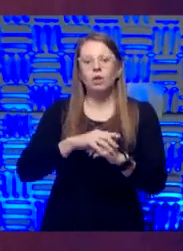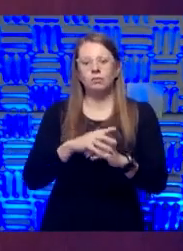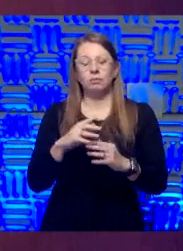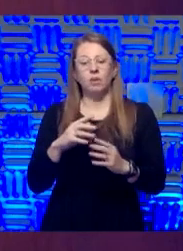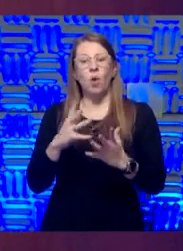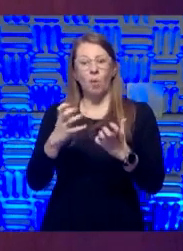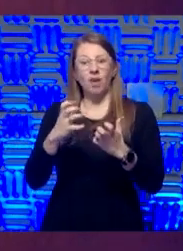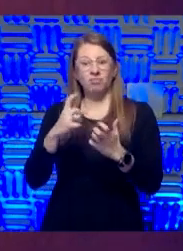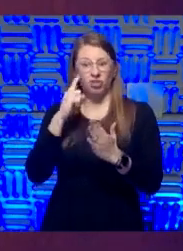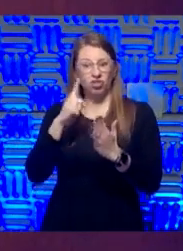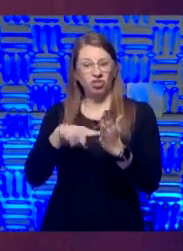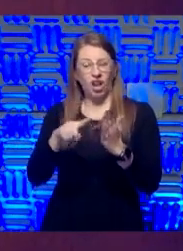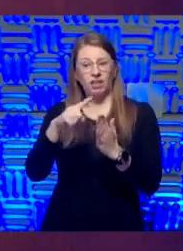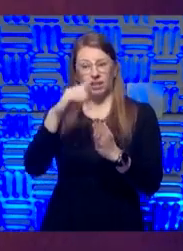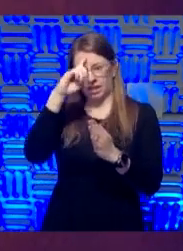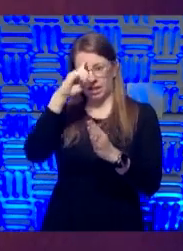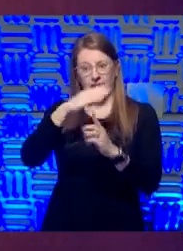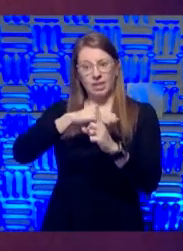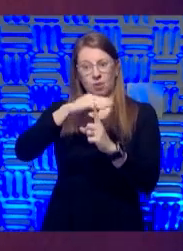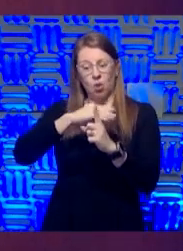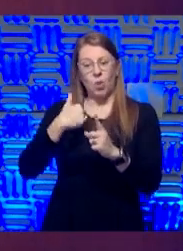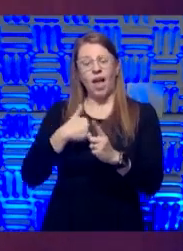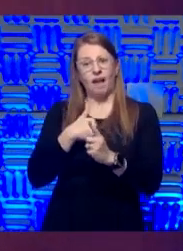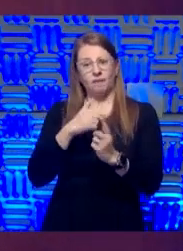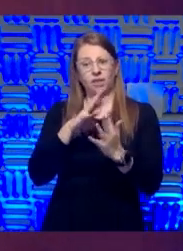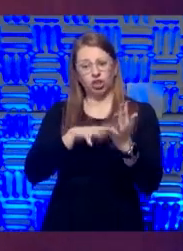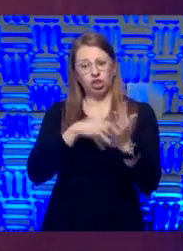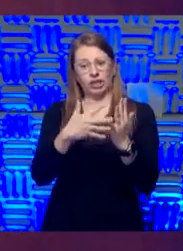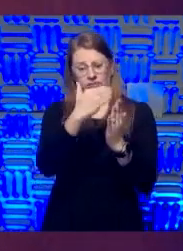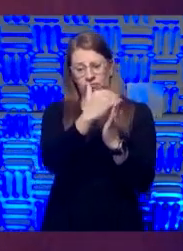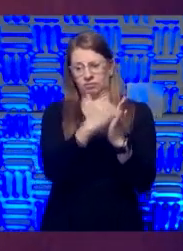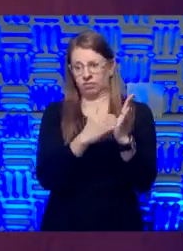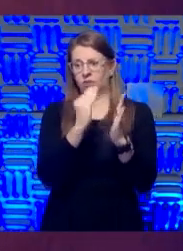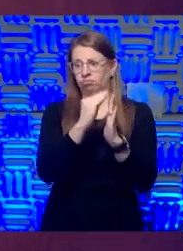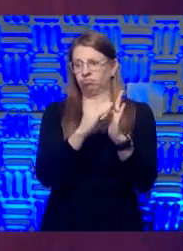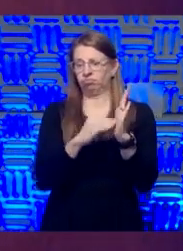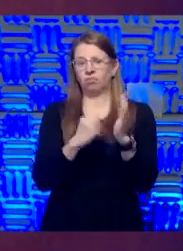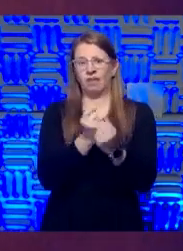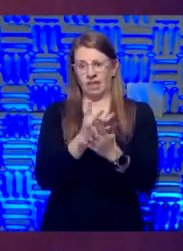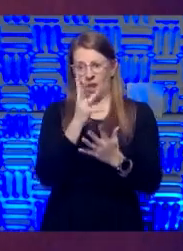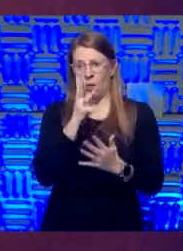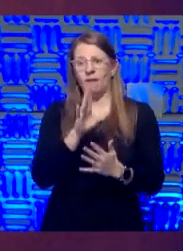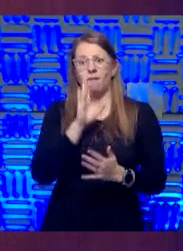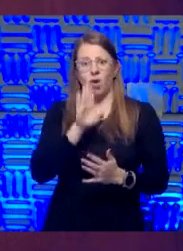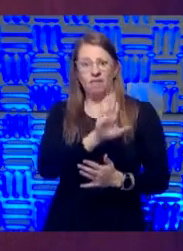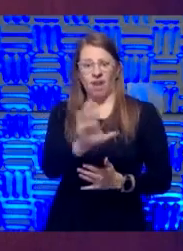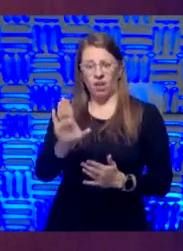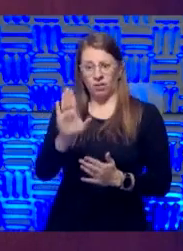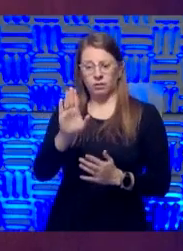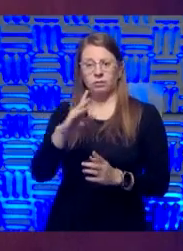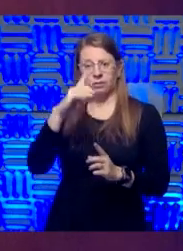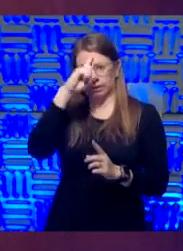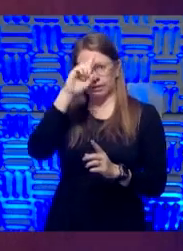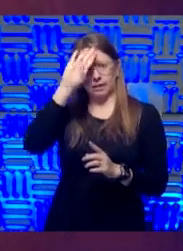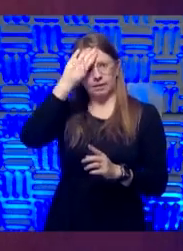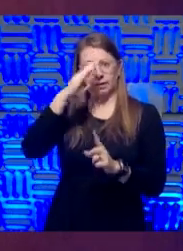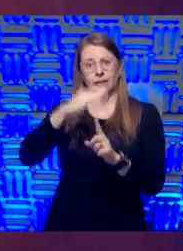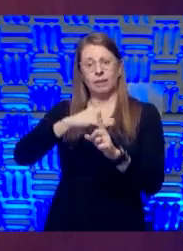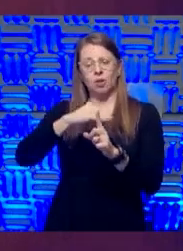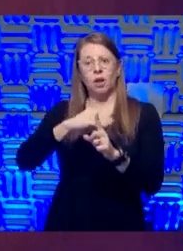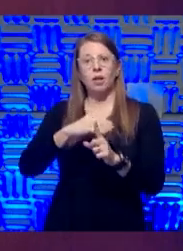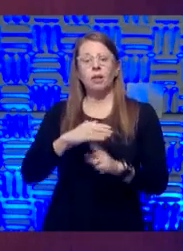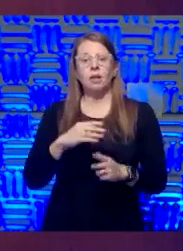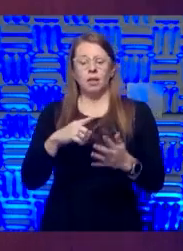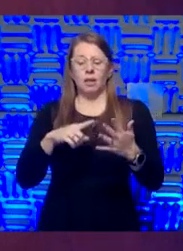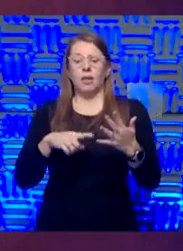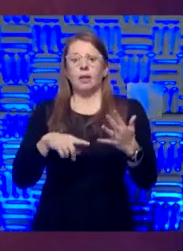temperatures before they come to practice, and we actually have a flow sheet. We're going to keep track of all that. And then the P is please cough in your